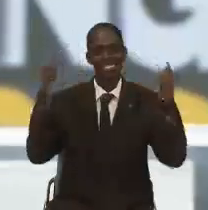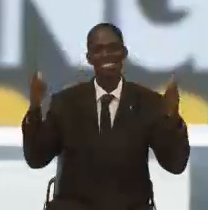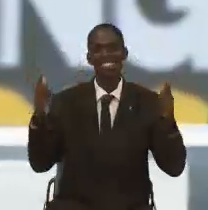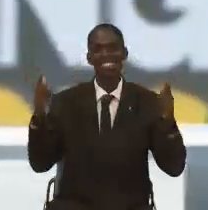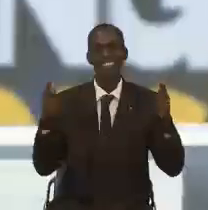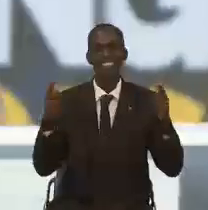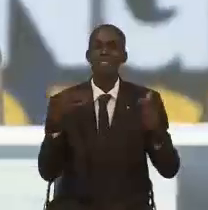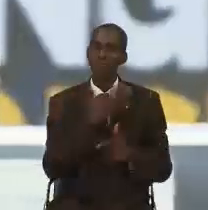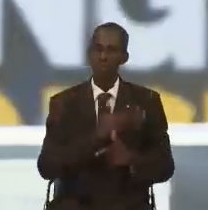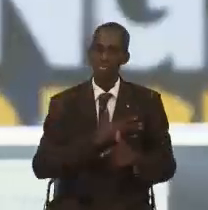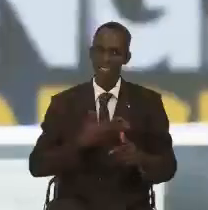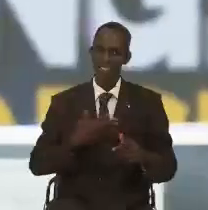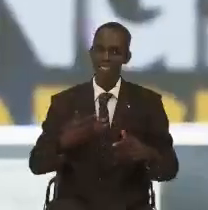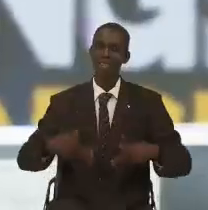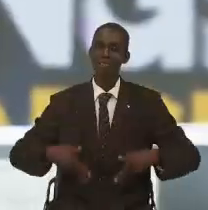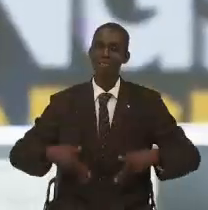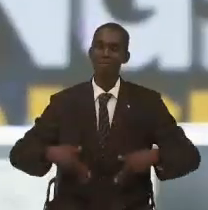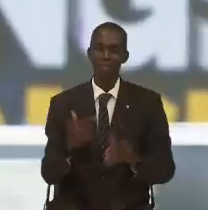me just 1 second more.